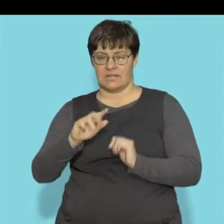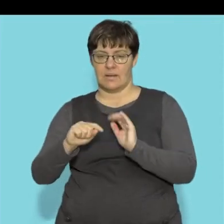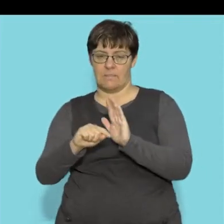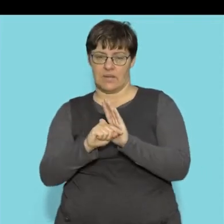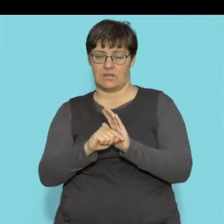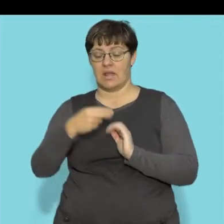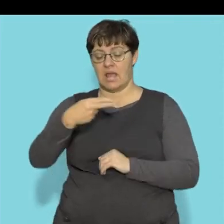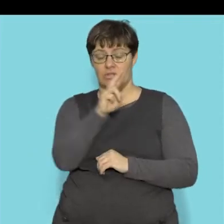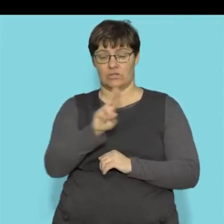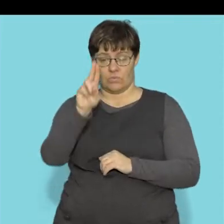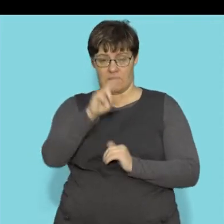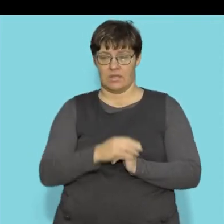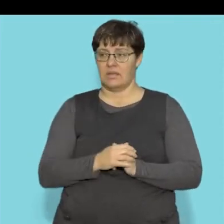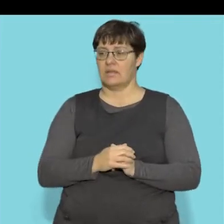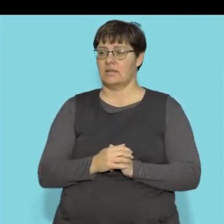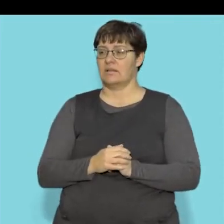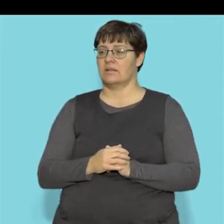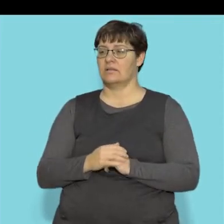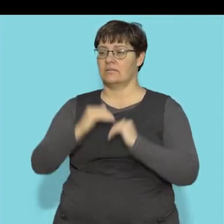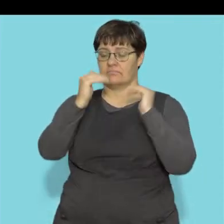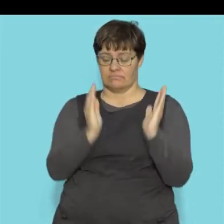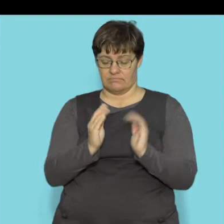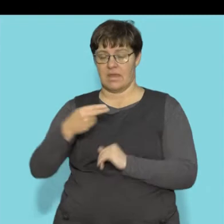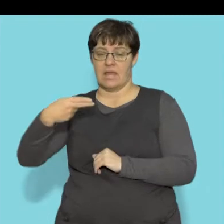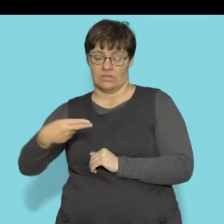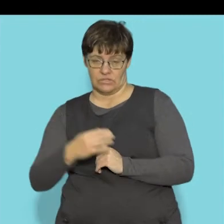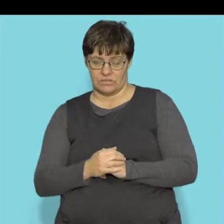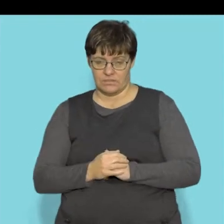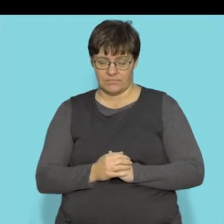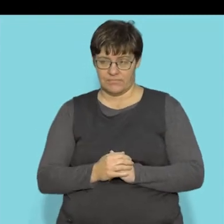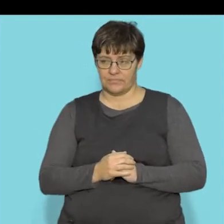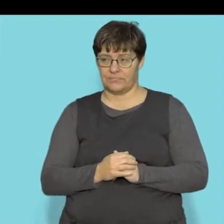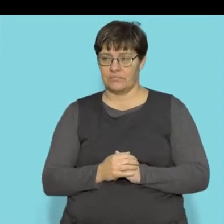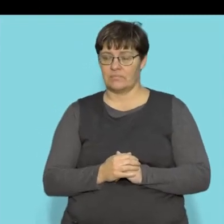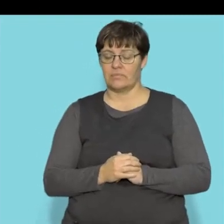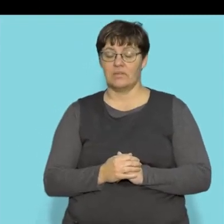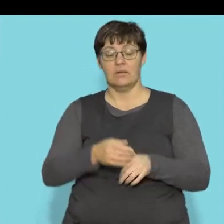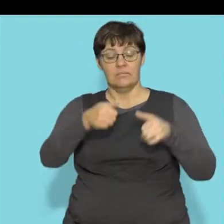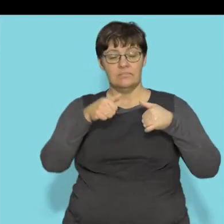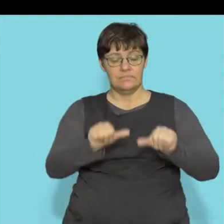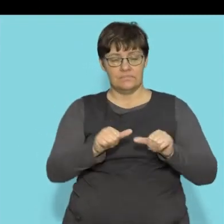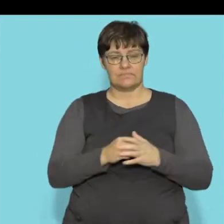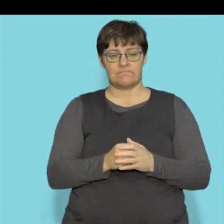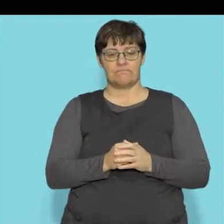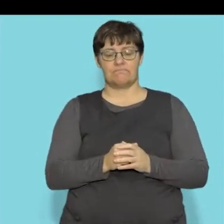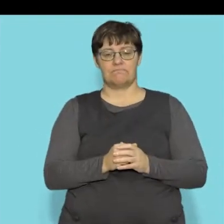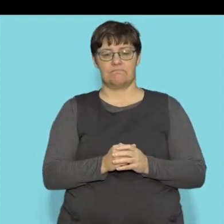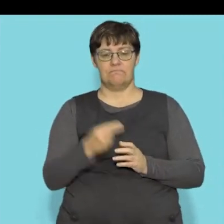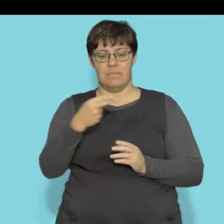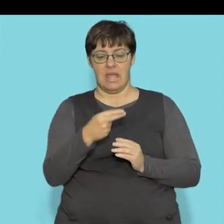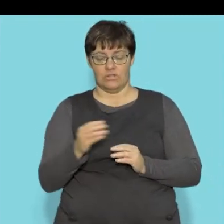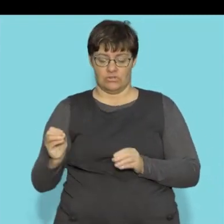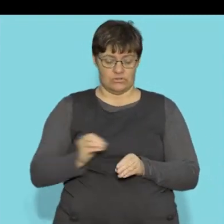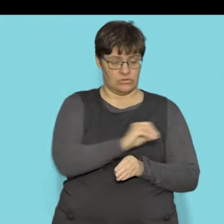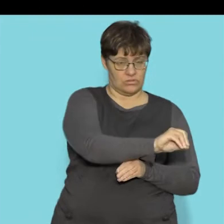169 minus h squared, and this is being multiplied by h. In my next step, I'm just going to bring my h to